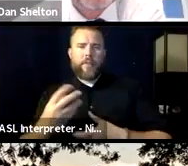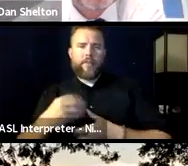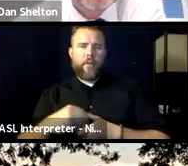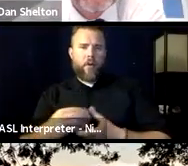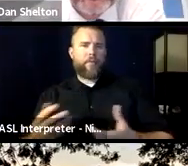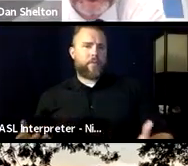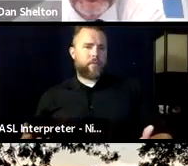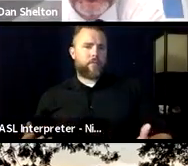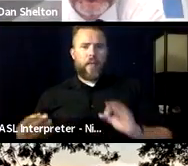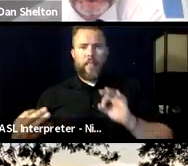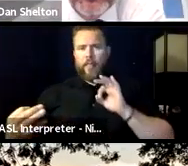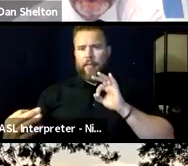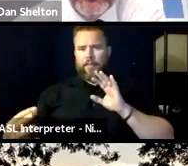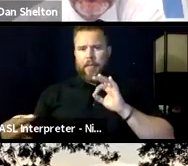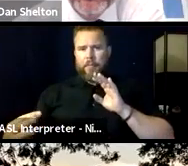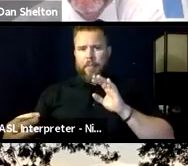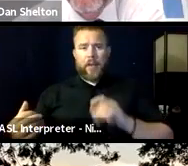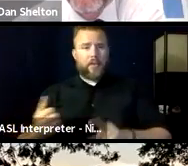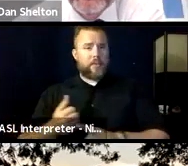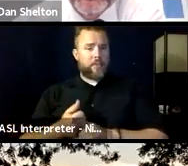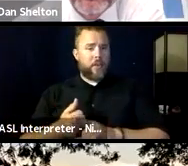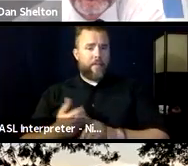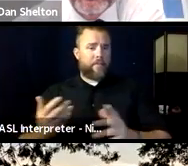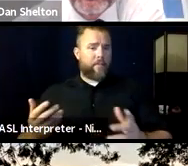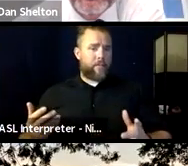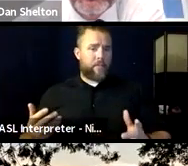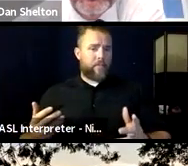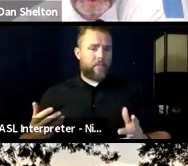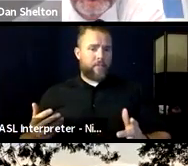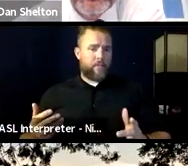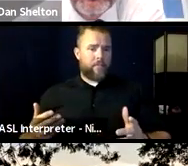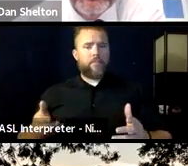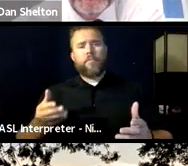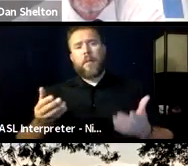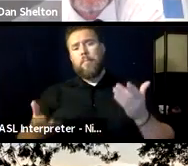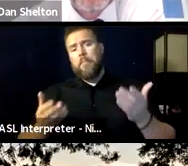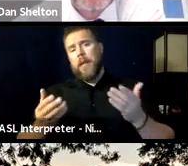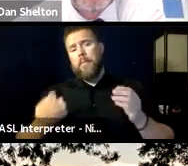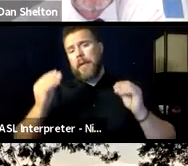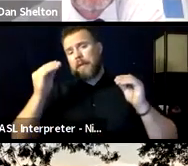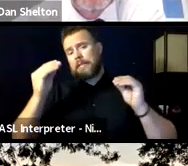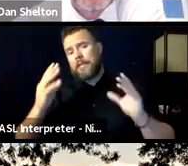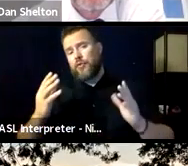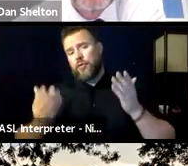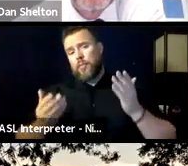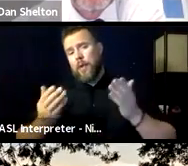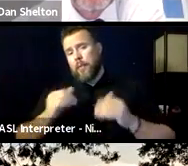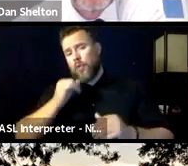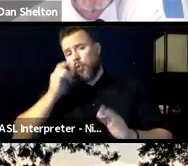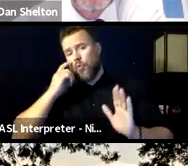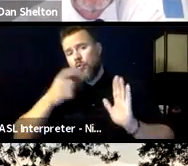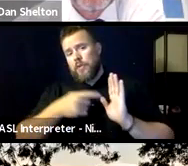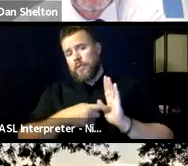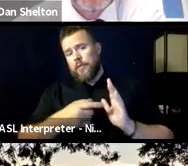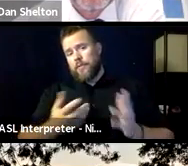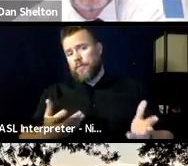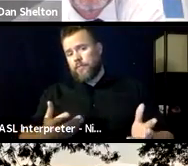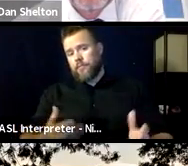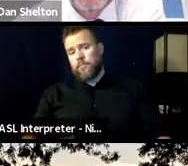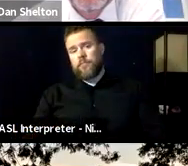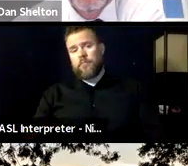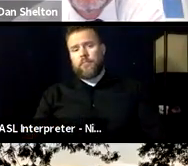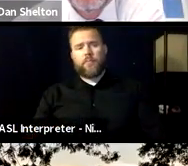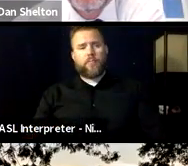the feedback, that's a area of feedback maybe teachers may not necessarily normally receive. How well did